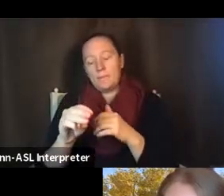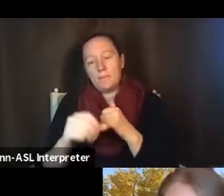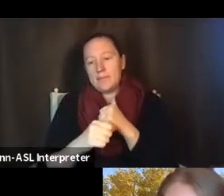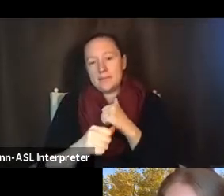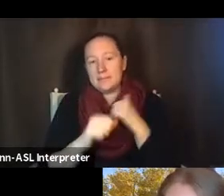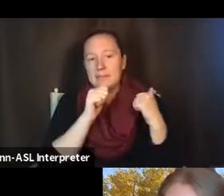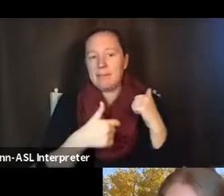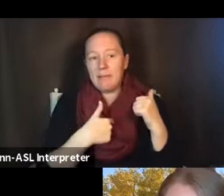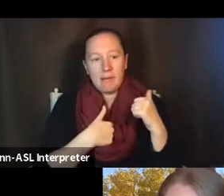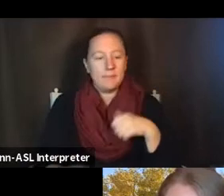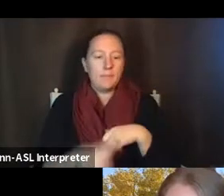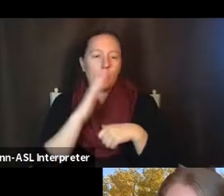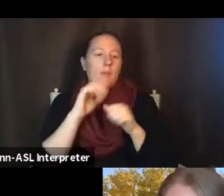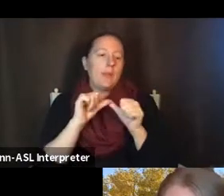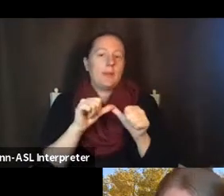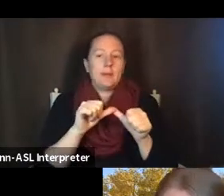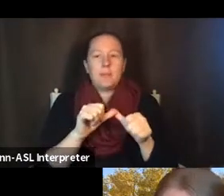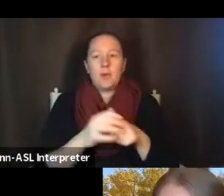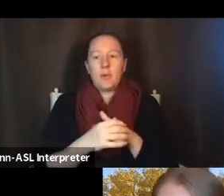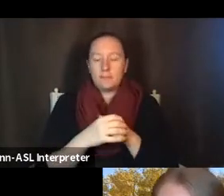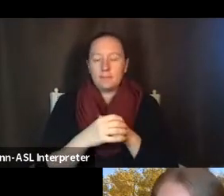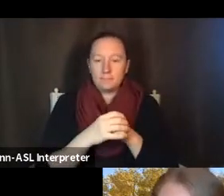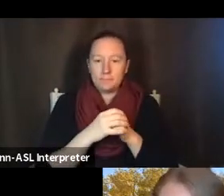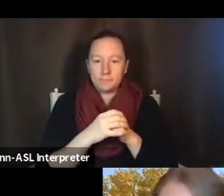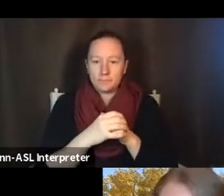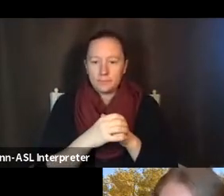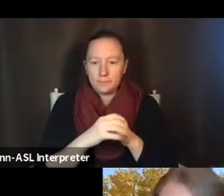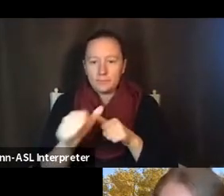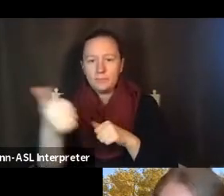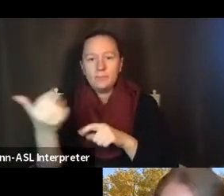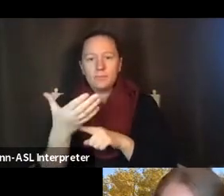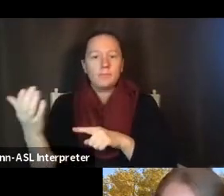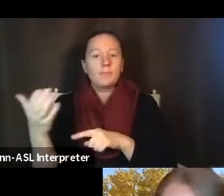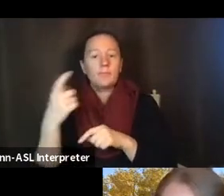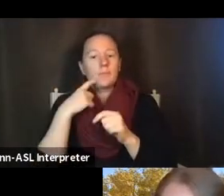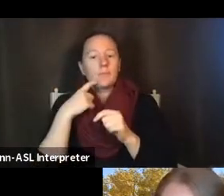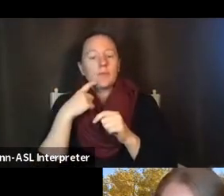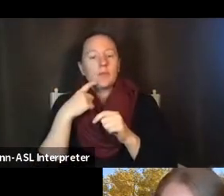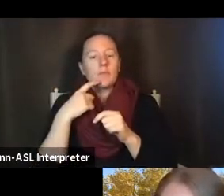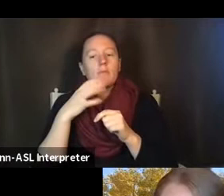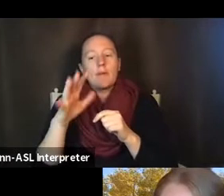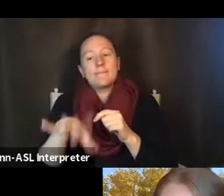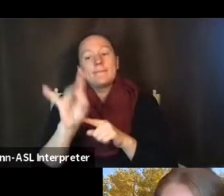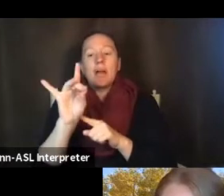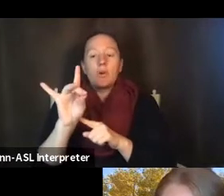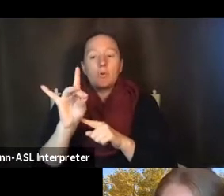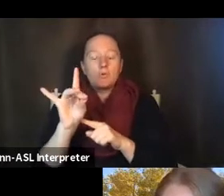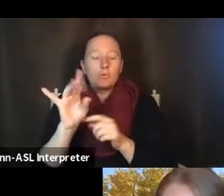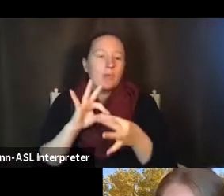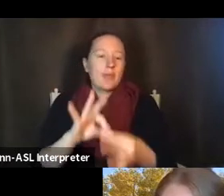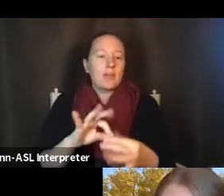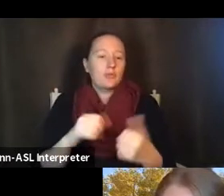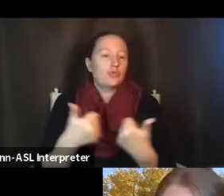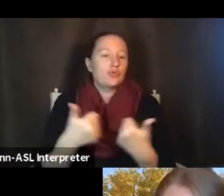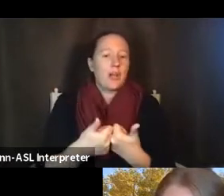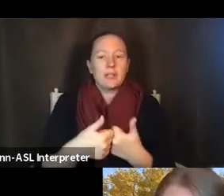All right, so we'll keep moving along here. The other thing that was noted in terms of challenges